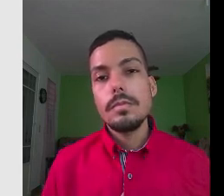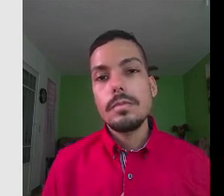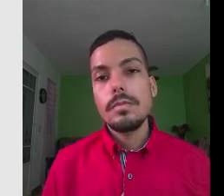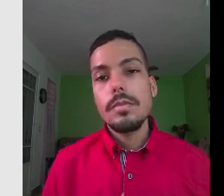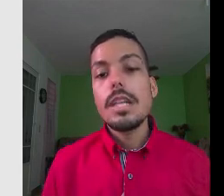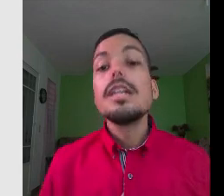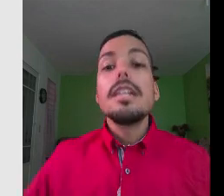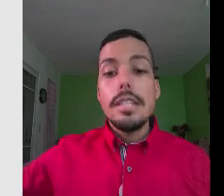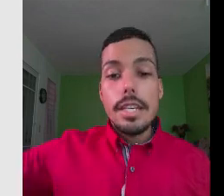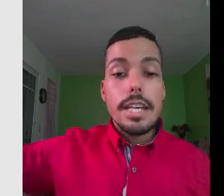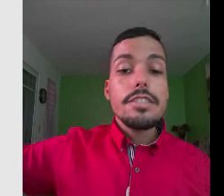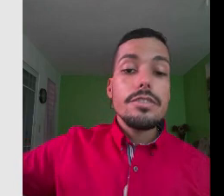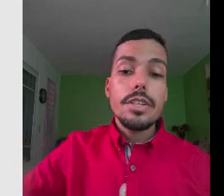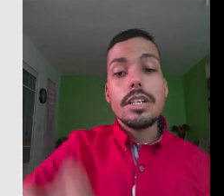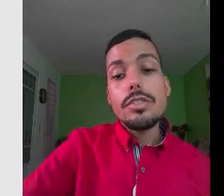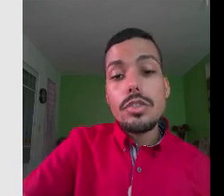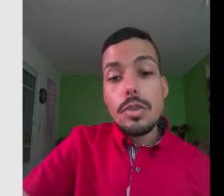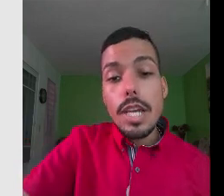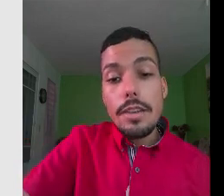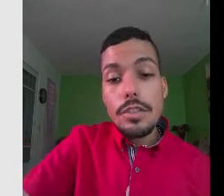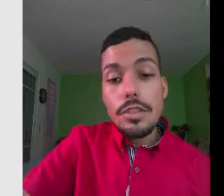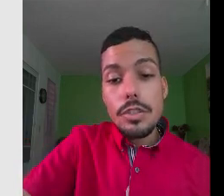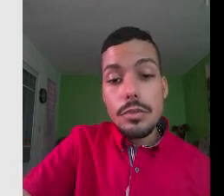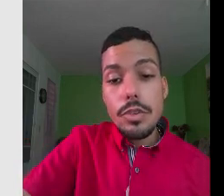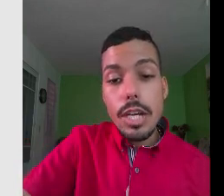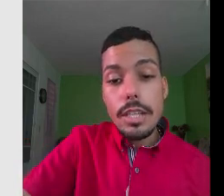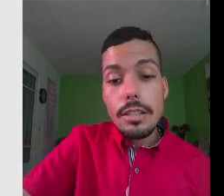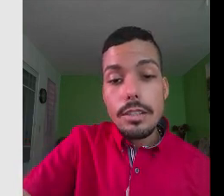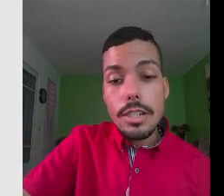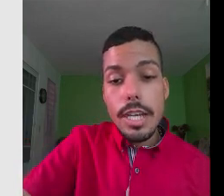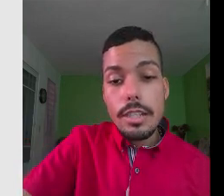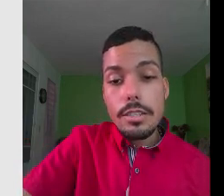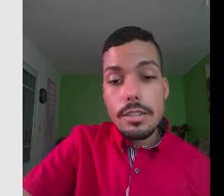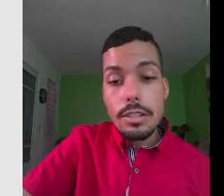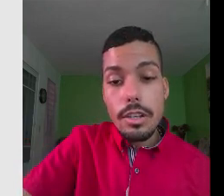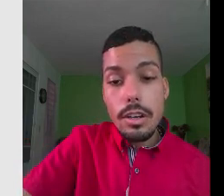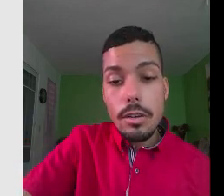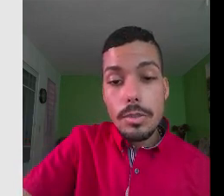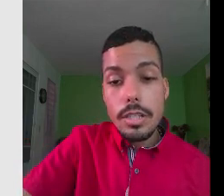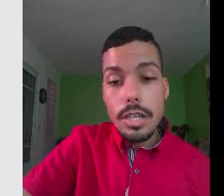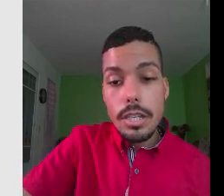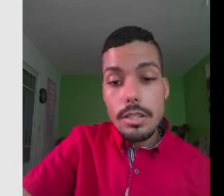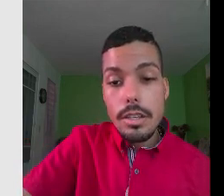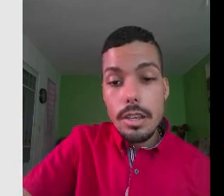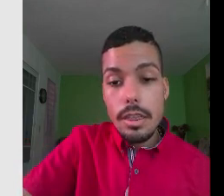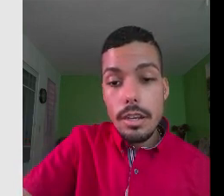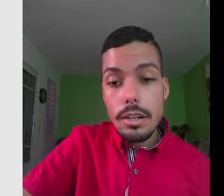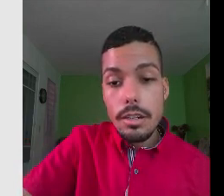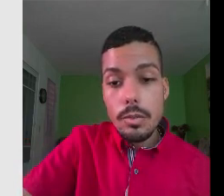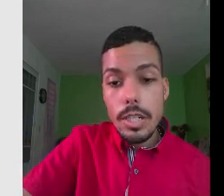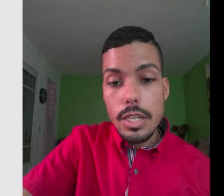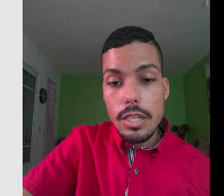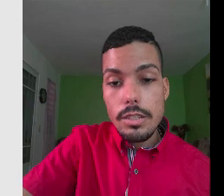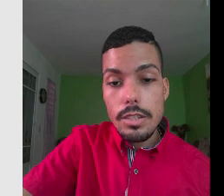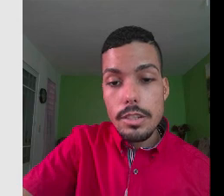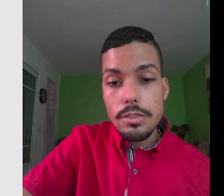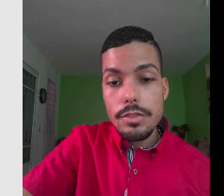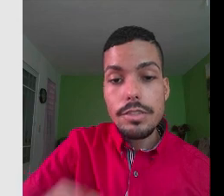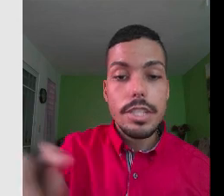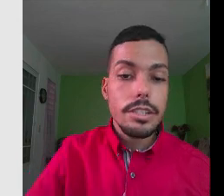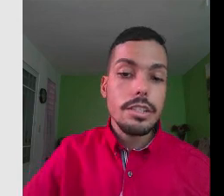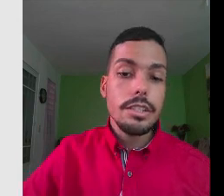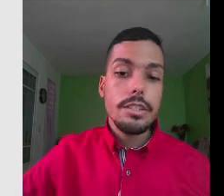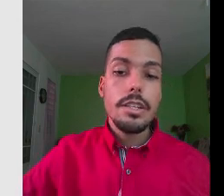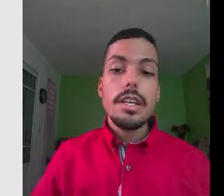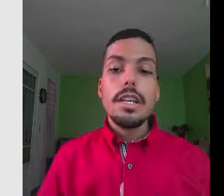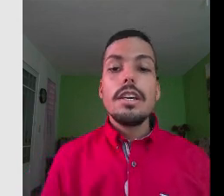Yes, very good. So we have to write the letter X in uppercase and then a lowercase here.